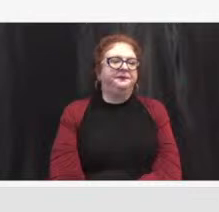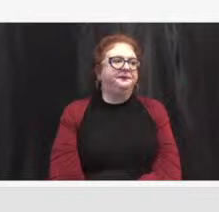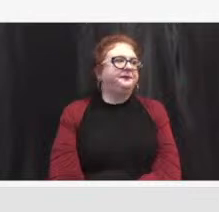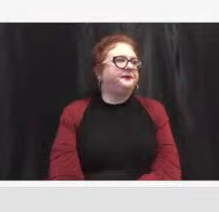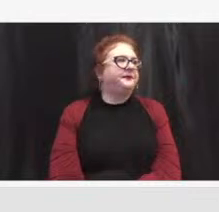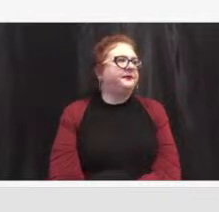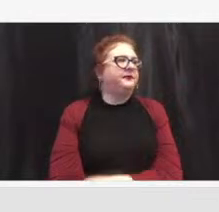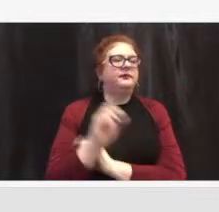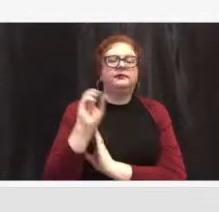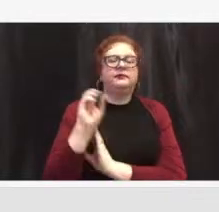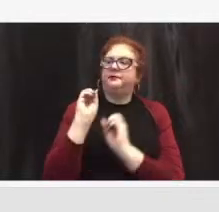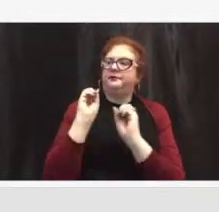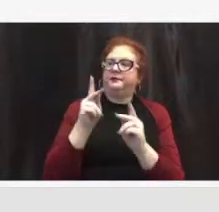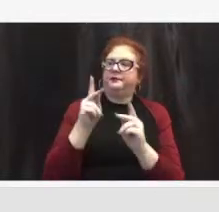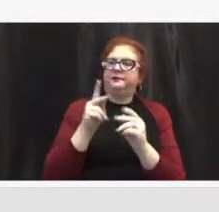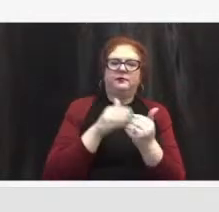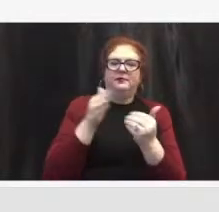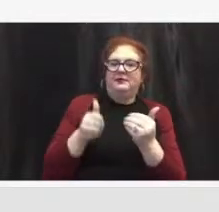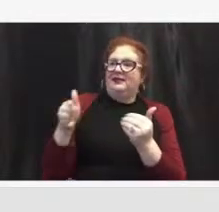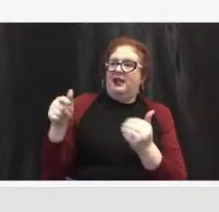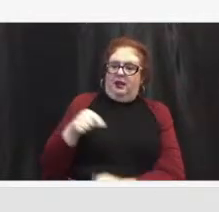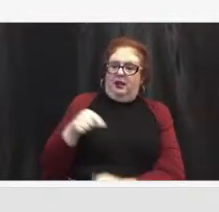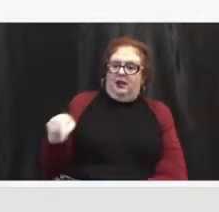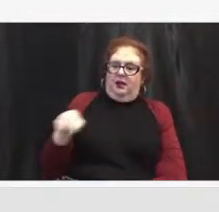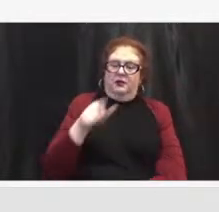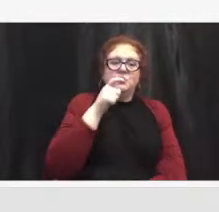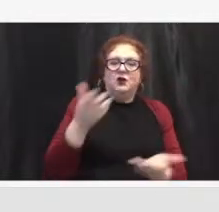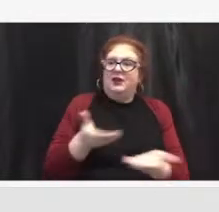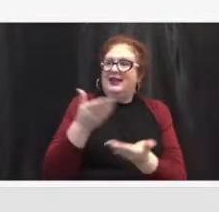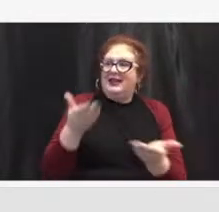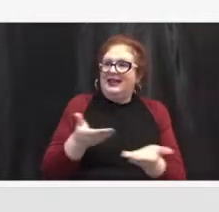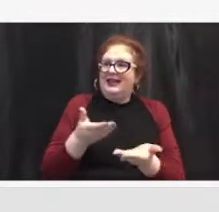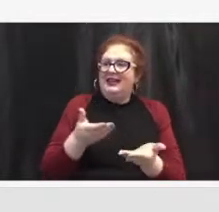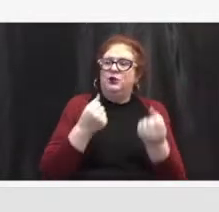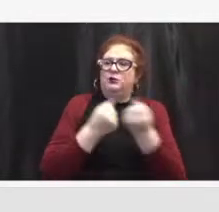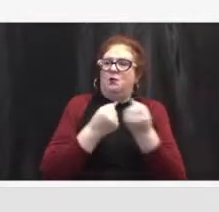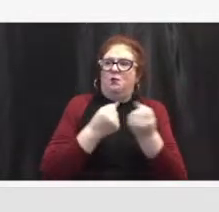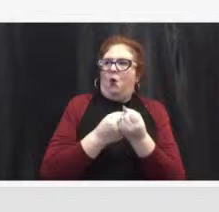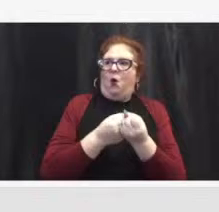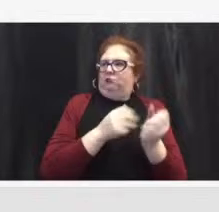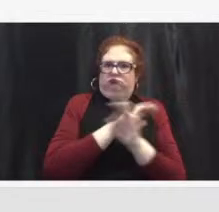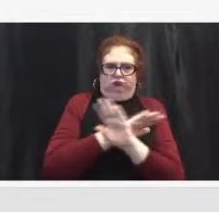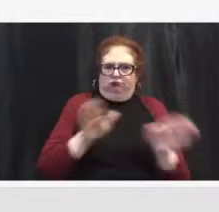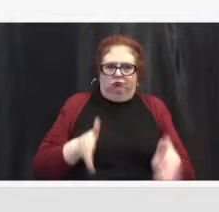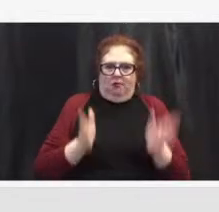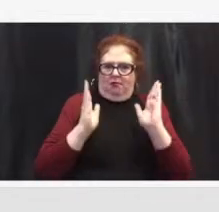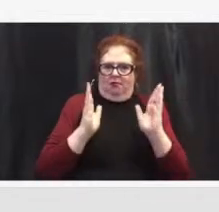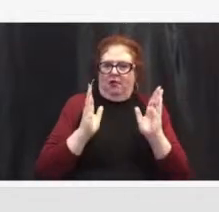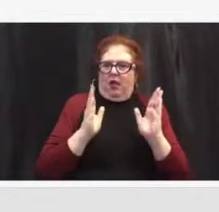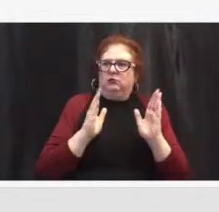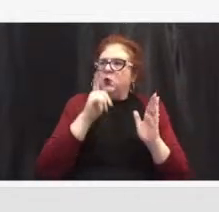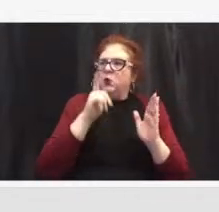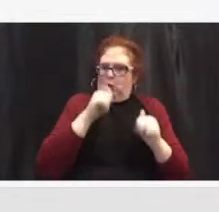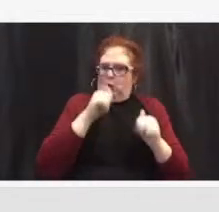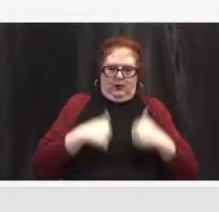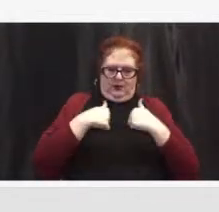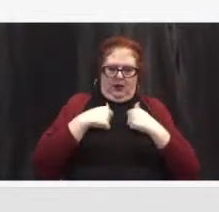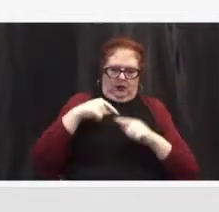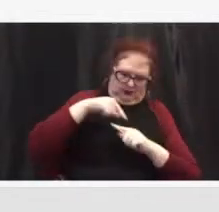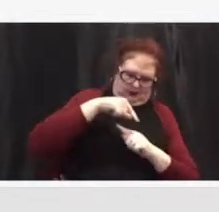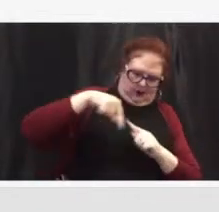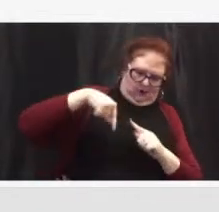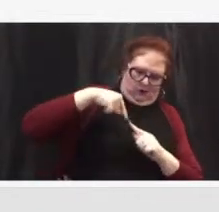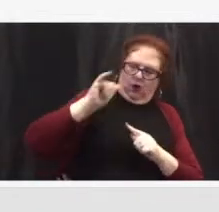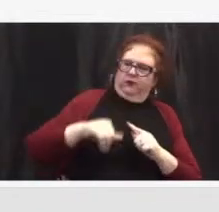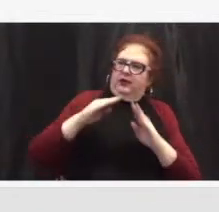So the neighbors that are here supporting not allowing this is all around surrounding this house.